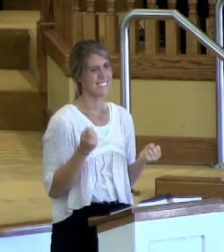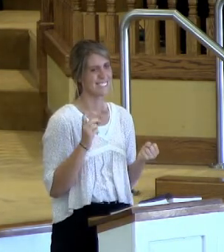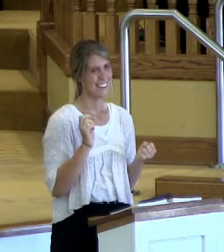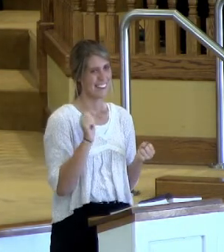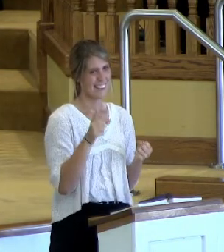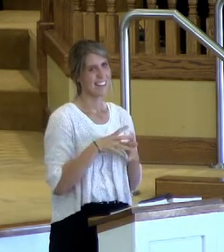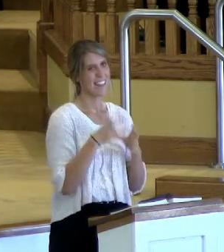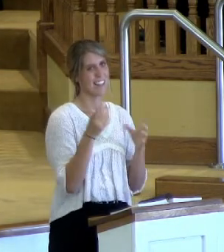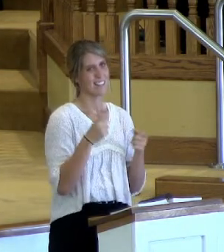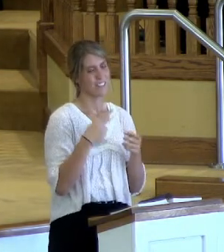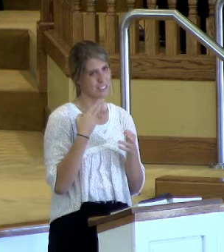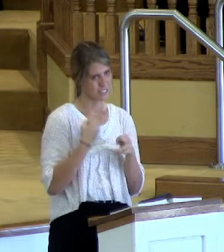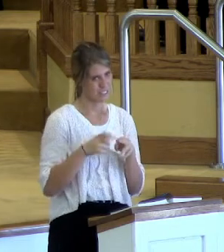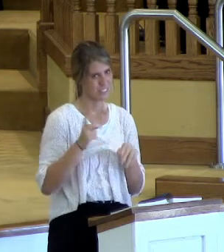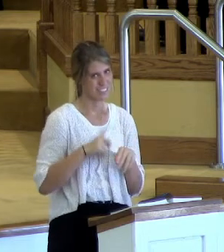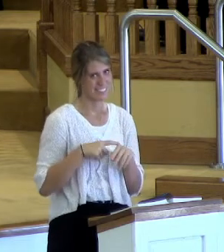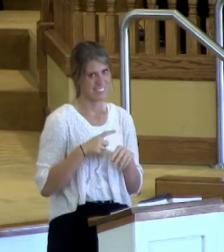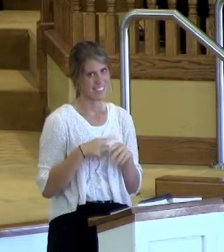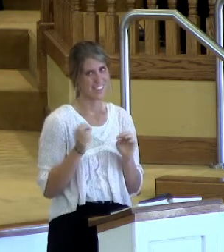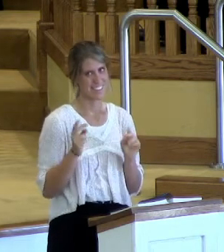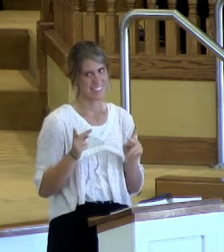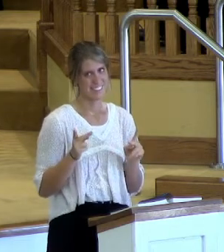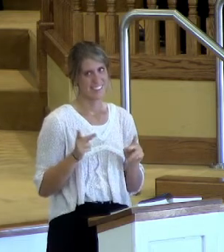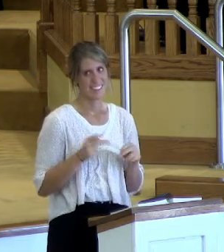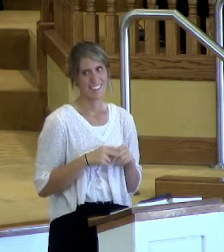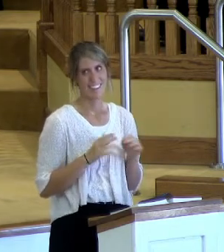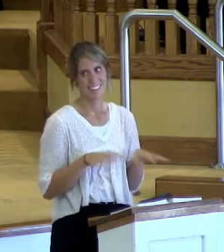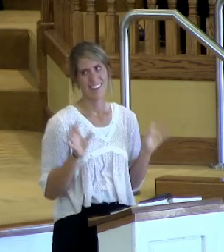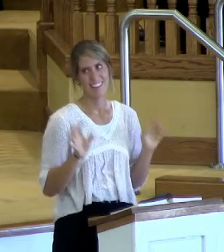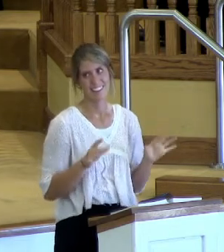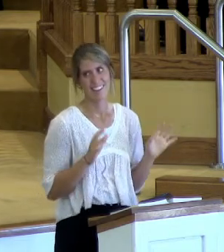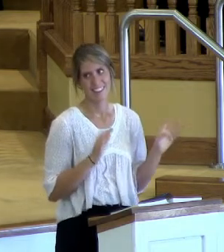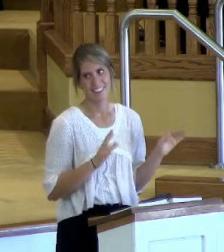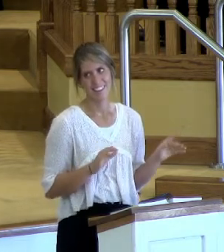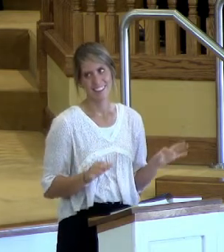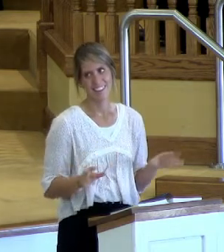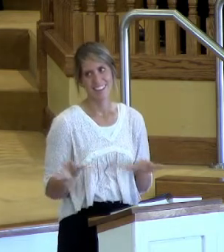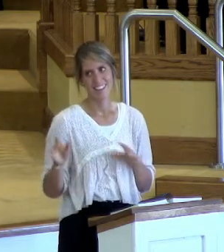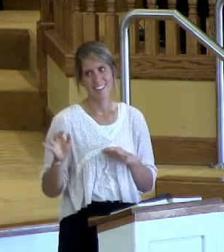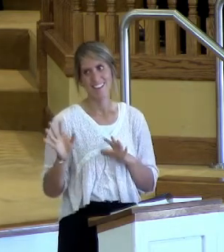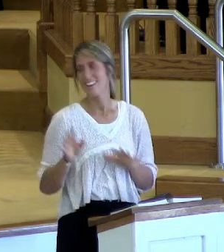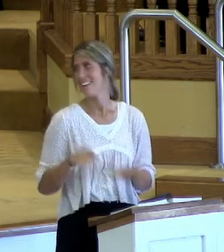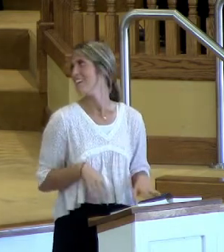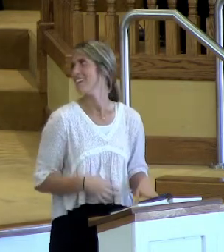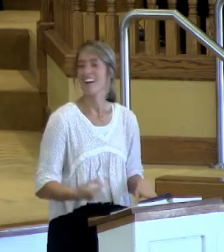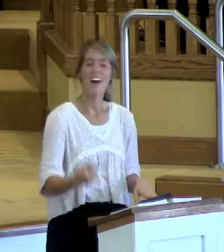I ask a lot of you in a short amount of time, and I apologize. All right.